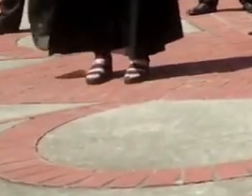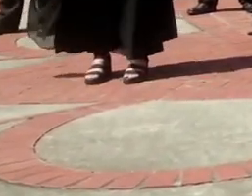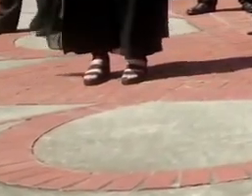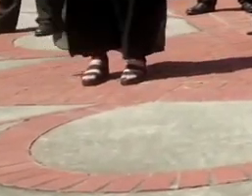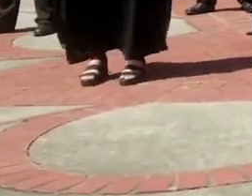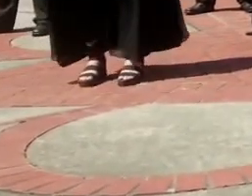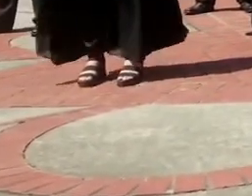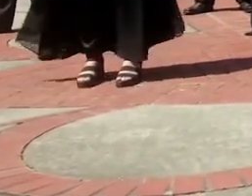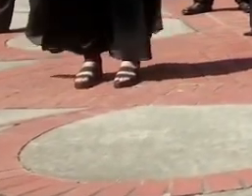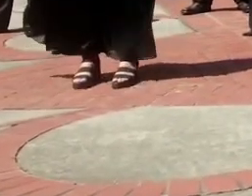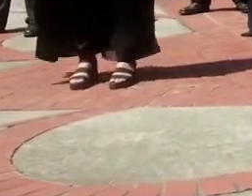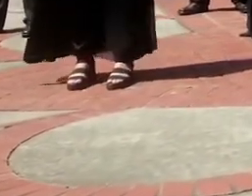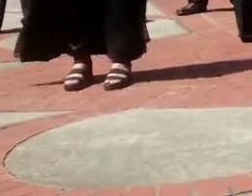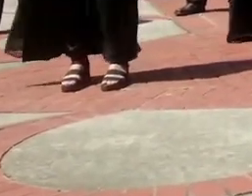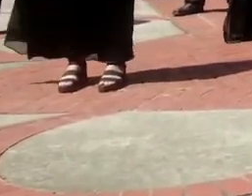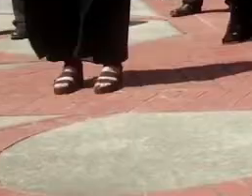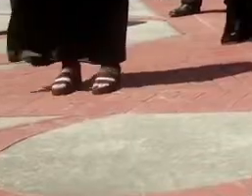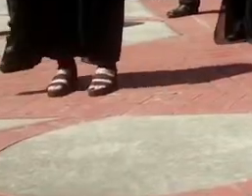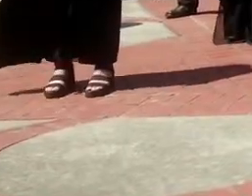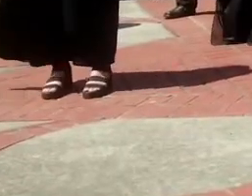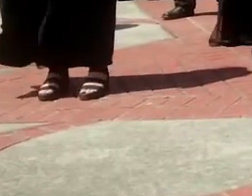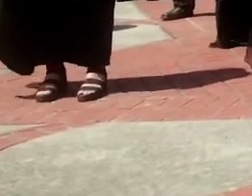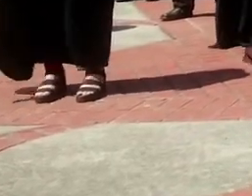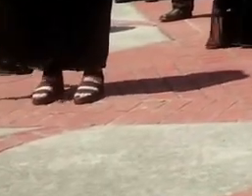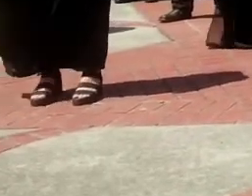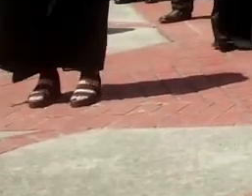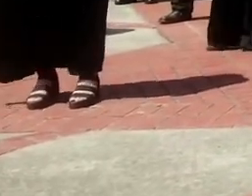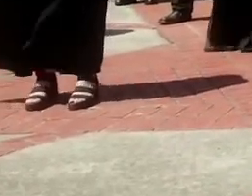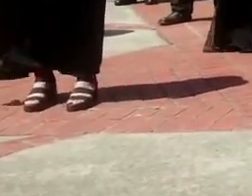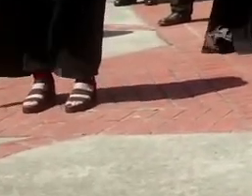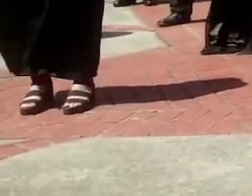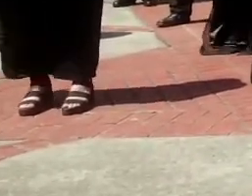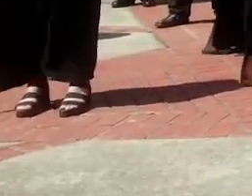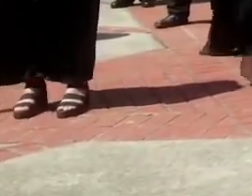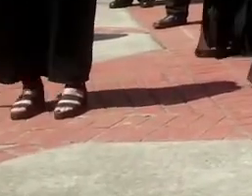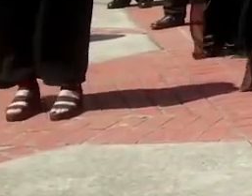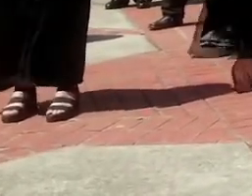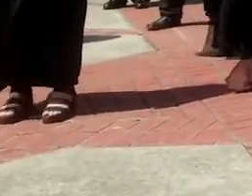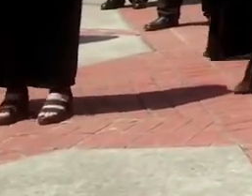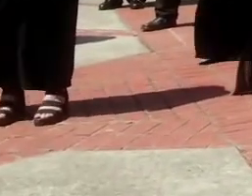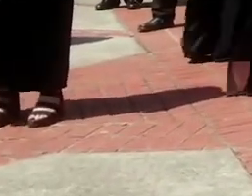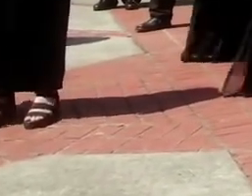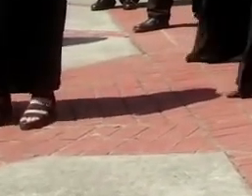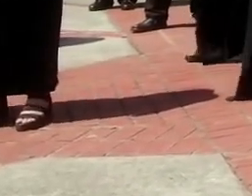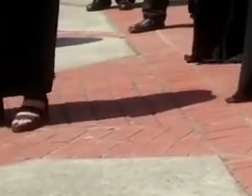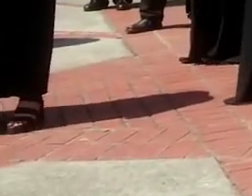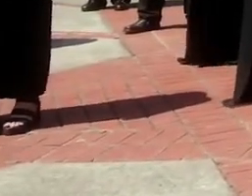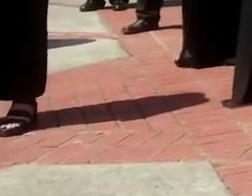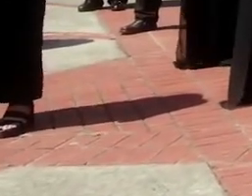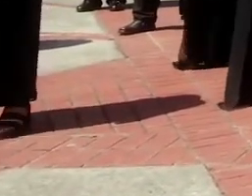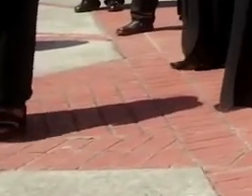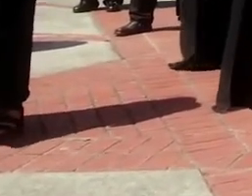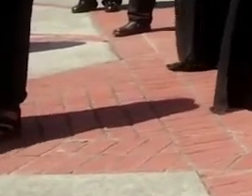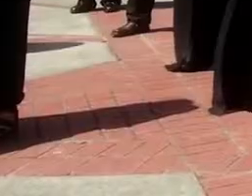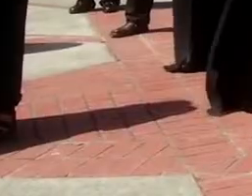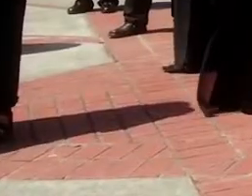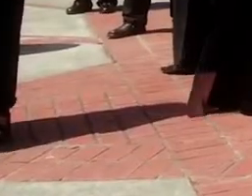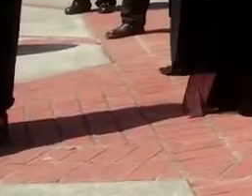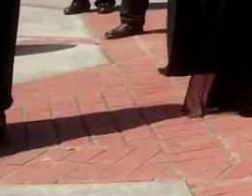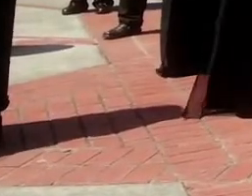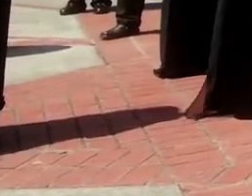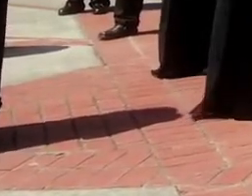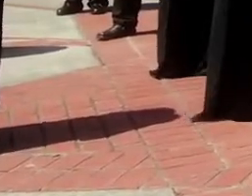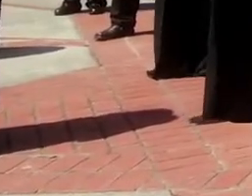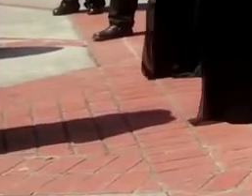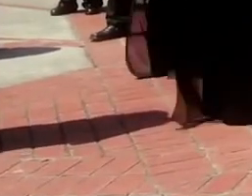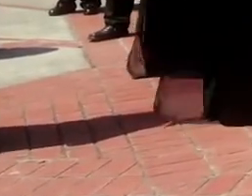VSU. Alma mater, thee we honor, praises never